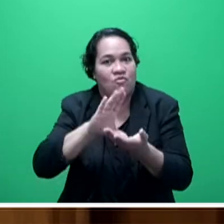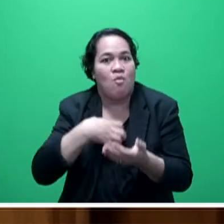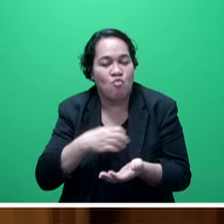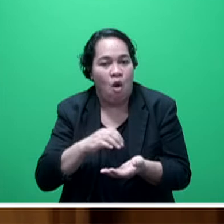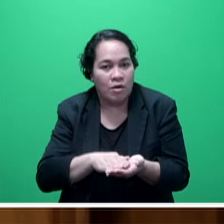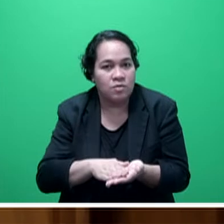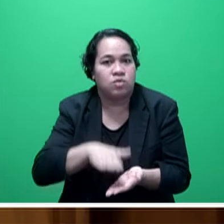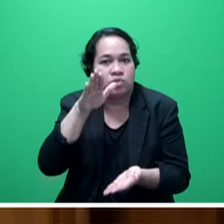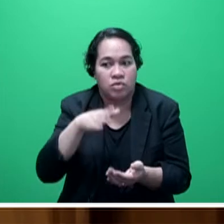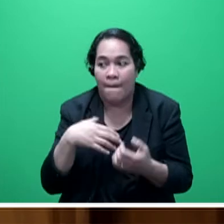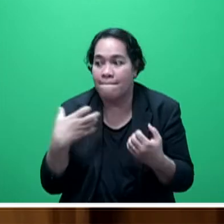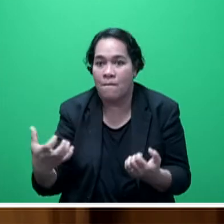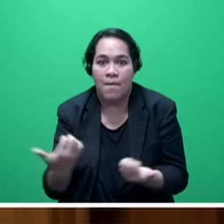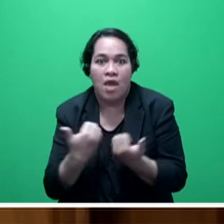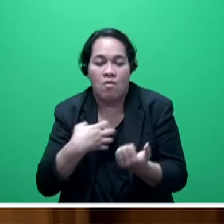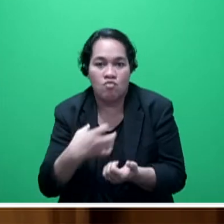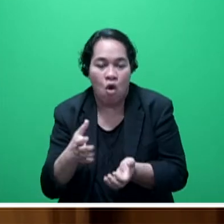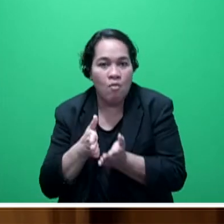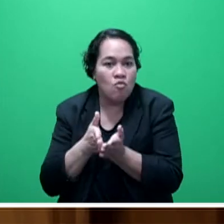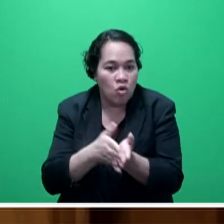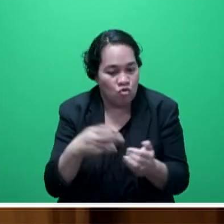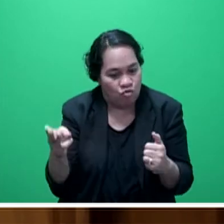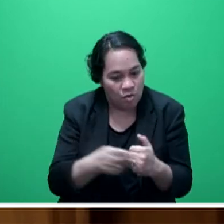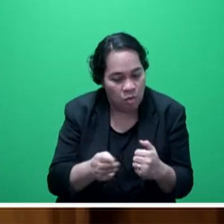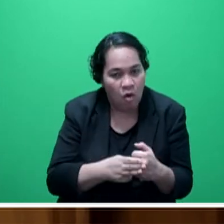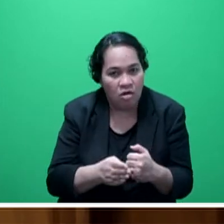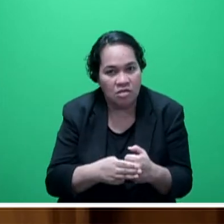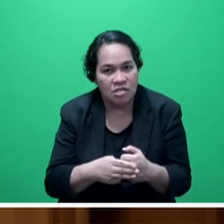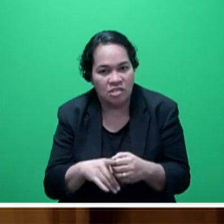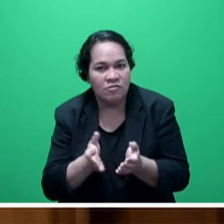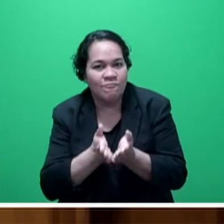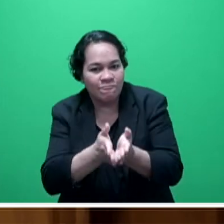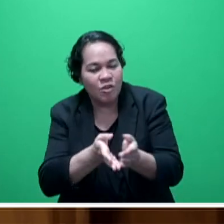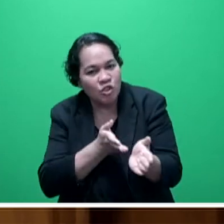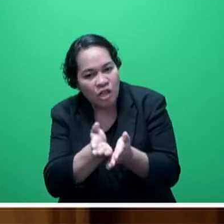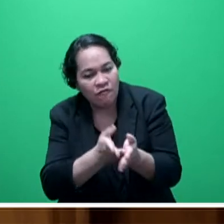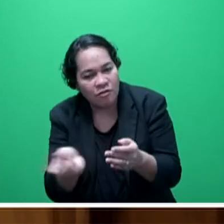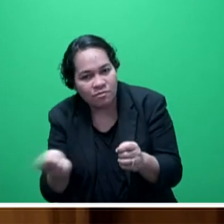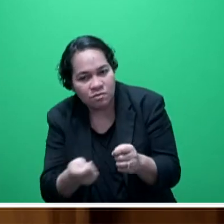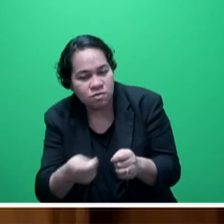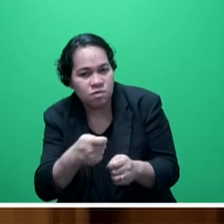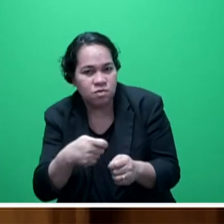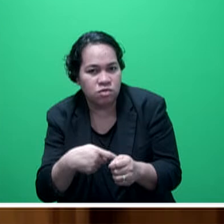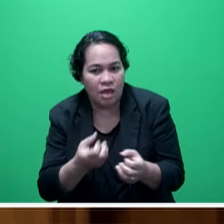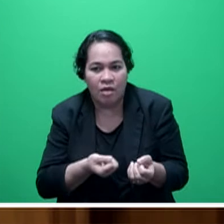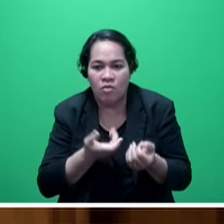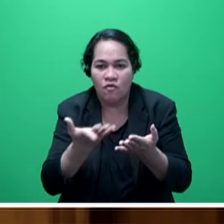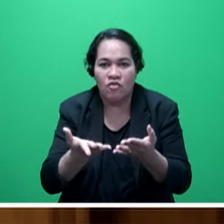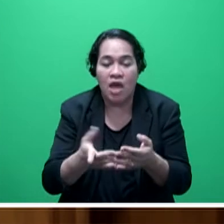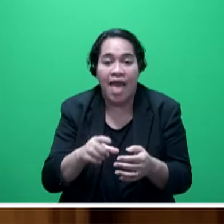of vessels, repairs, bunkering, ship services, provisions, and crew